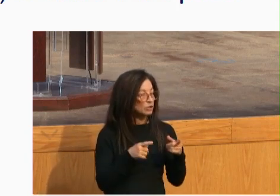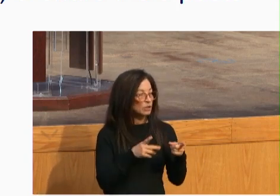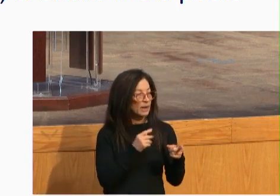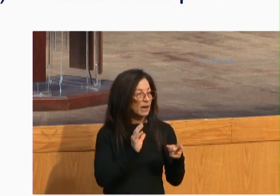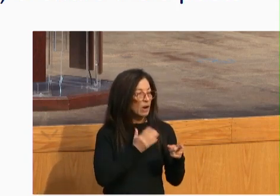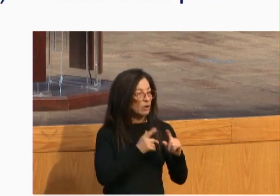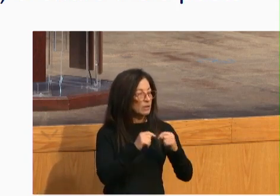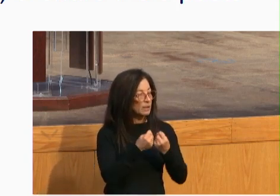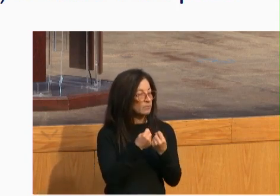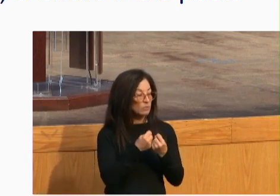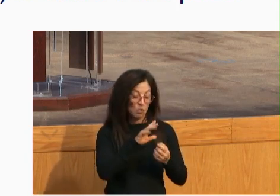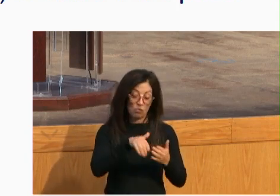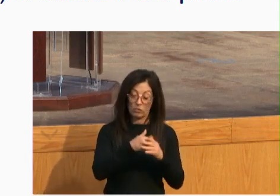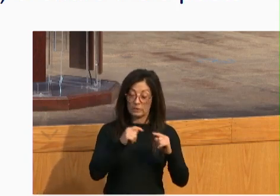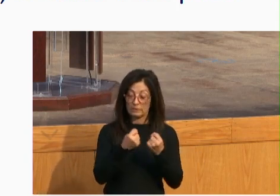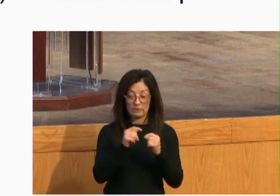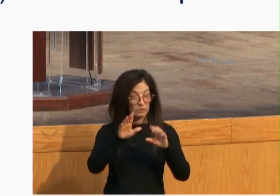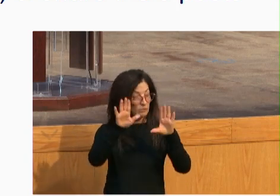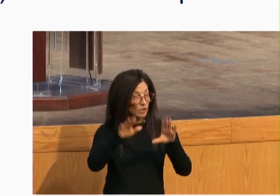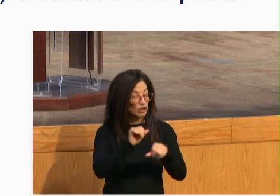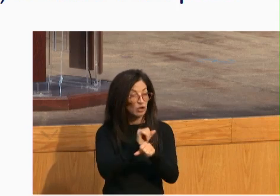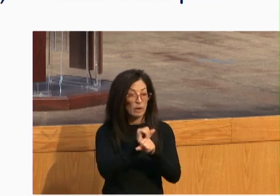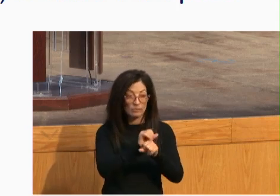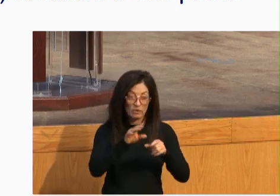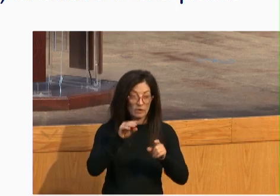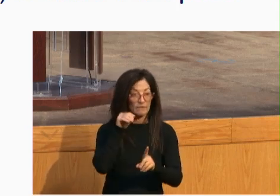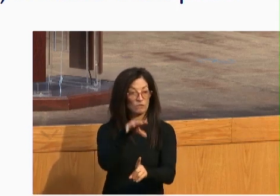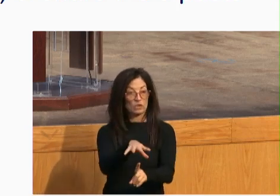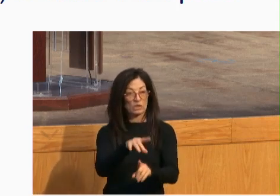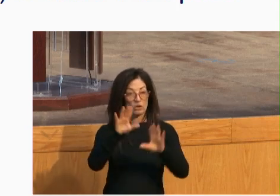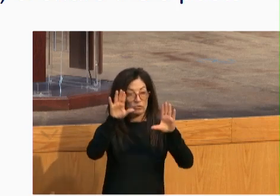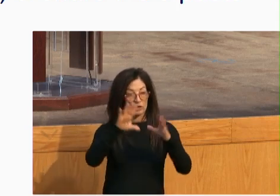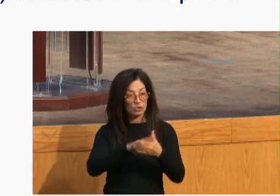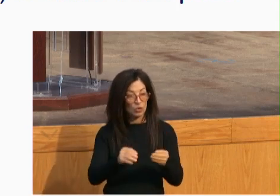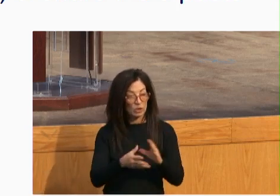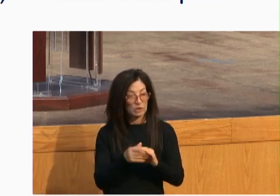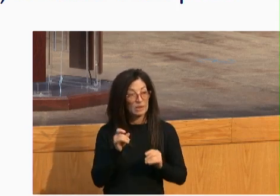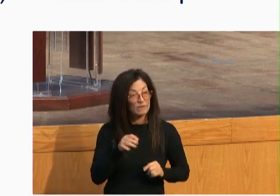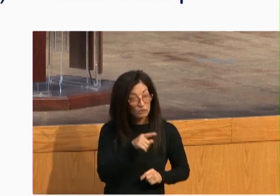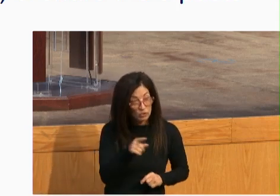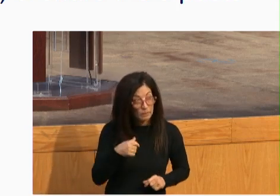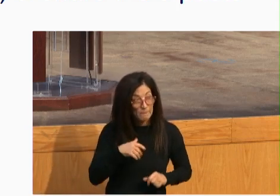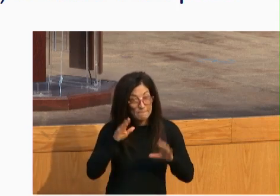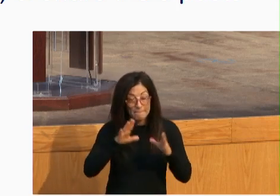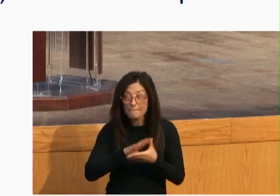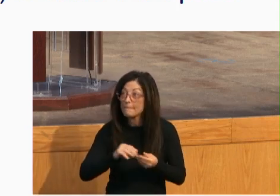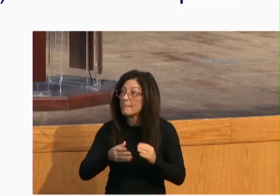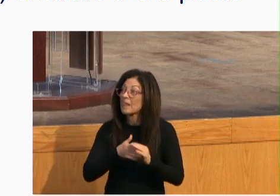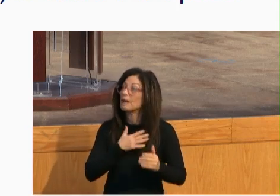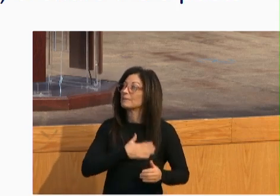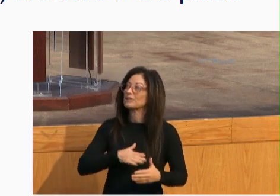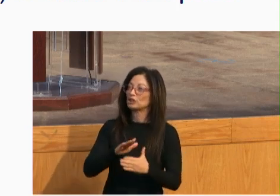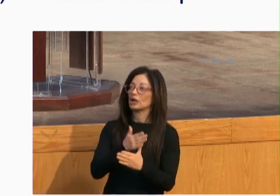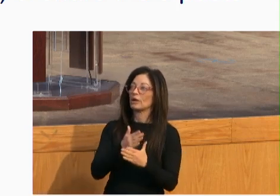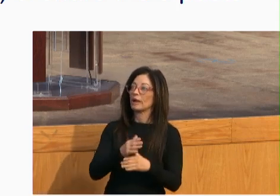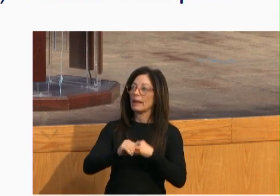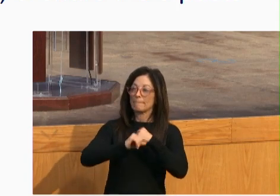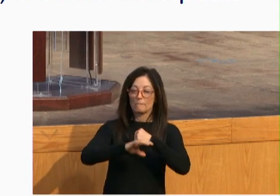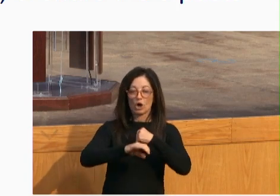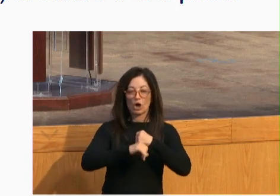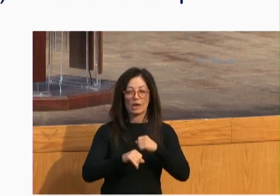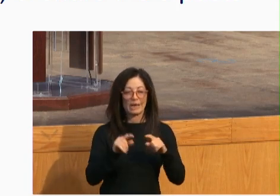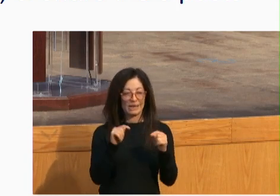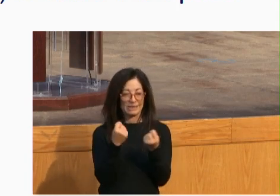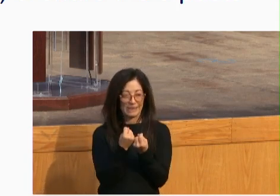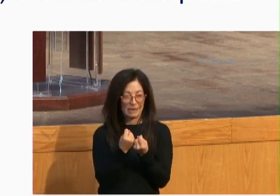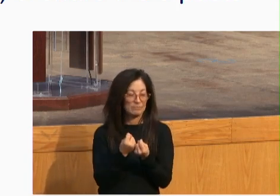does a great job of shining a light on amazing stories. So if you have a great story, please share it with us. Marketing at phoenixcollege.edu